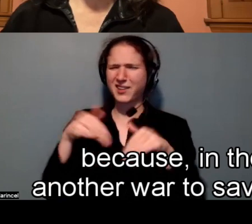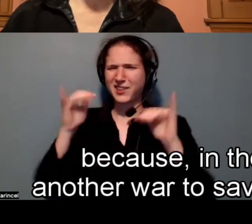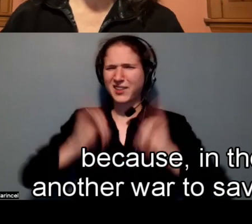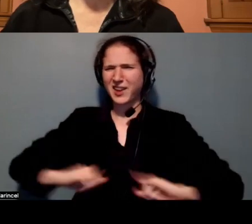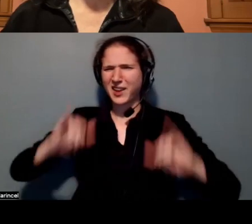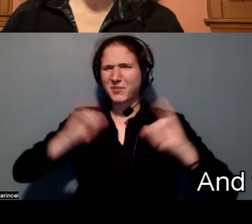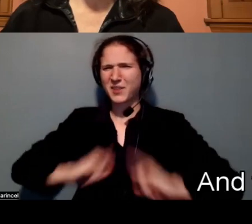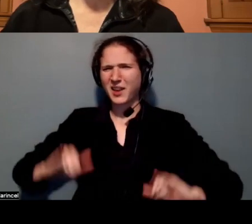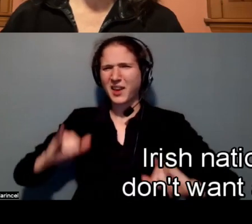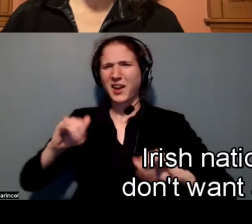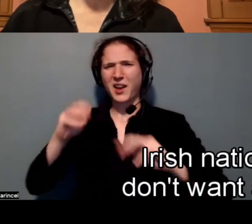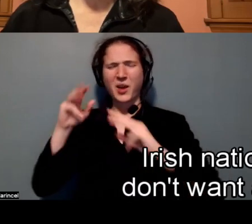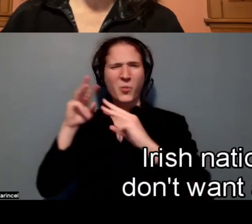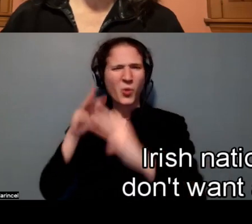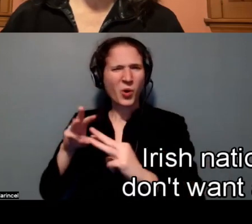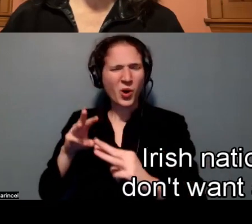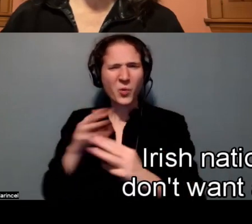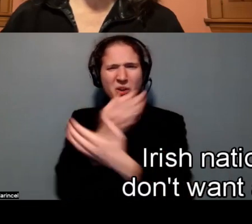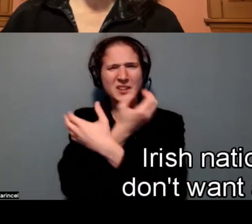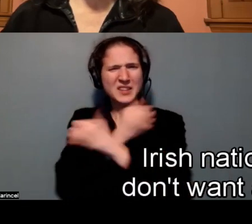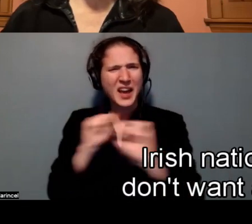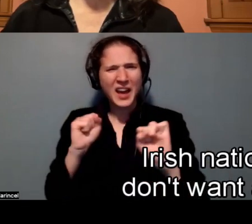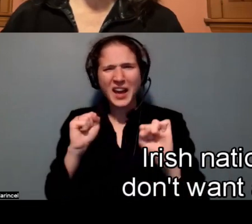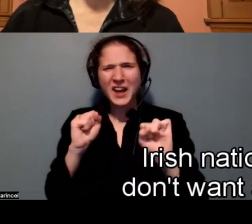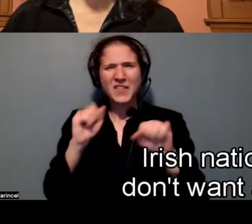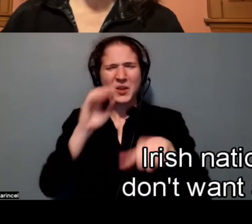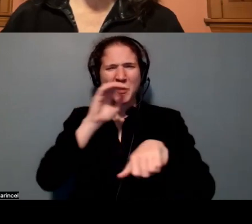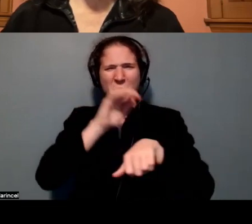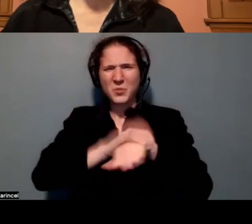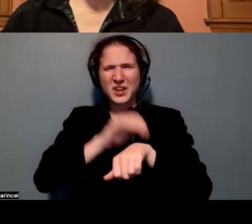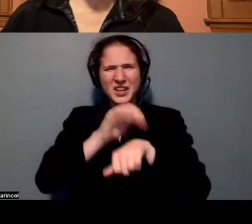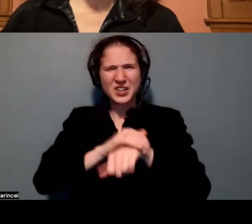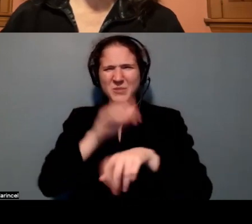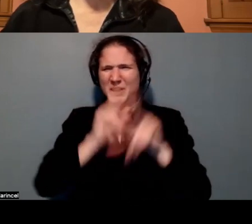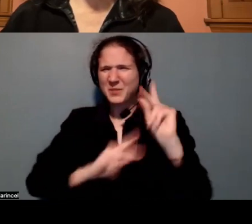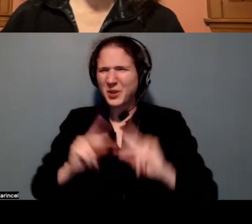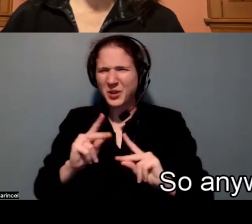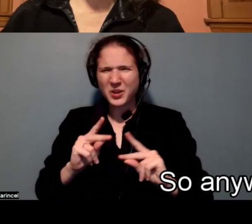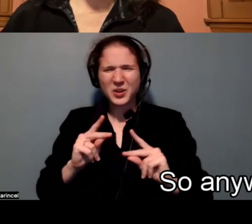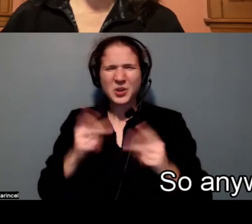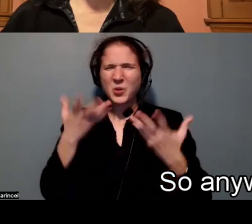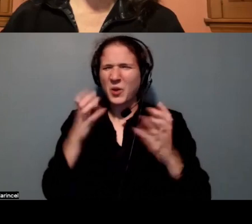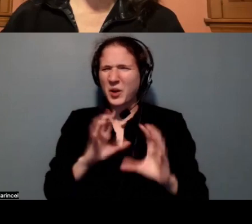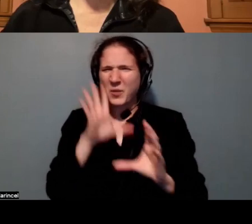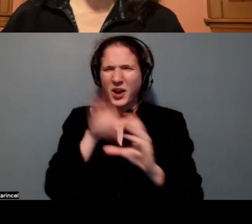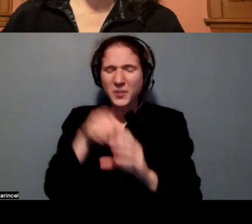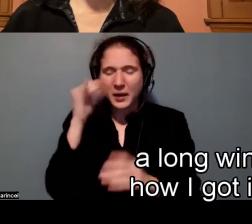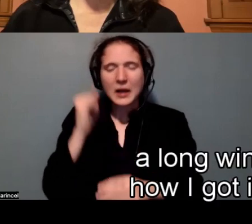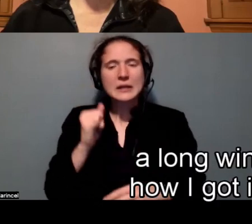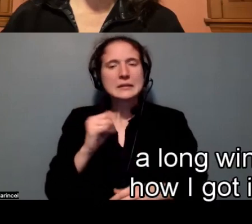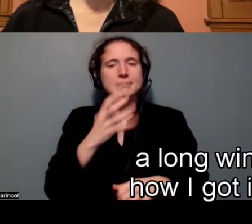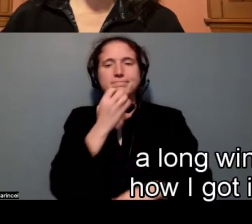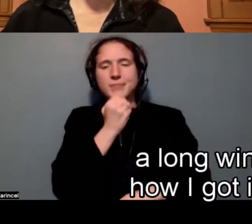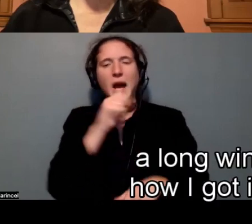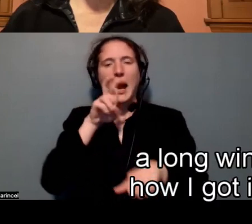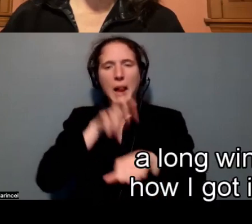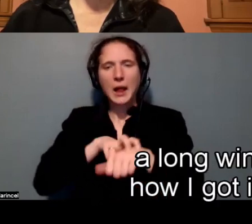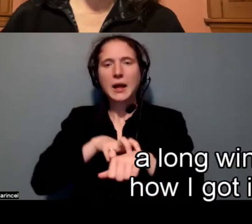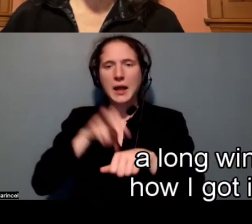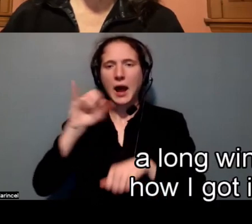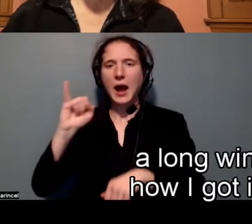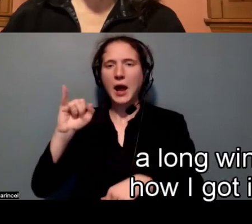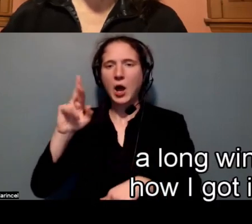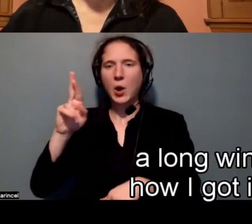British Empire, and they're Irish nationalists, so don't want any part of it. So anyway, that's a long-winded way